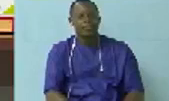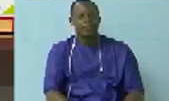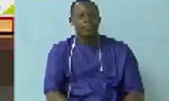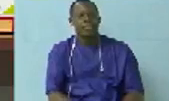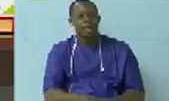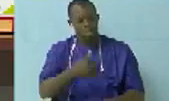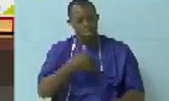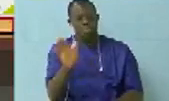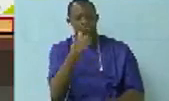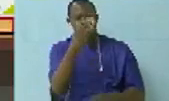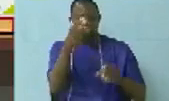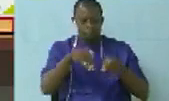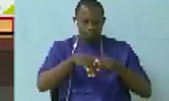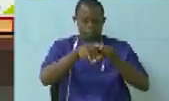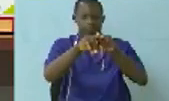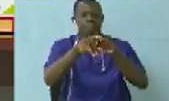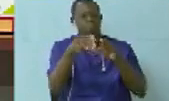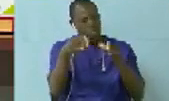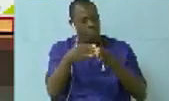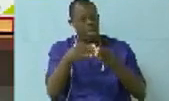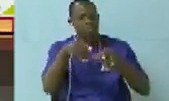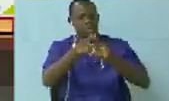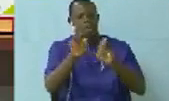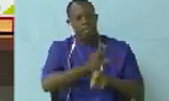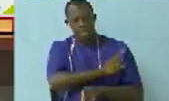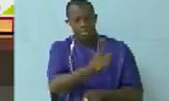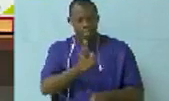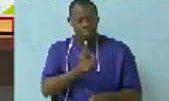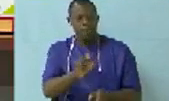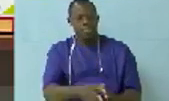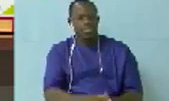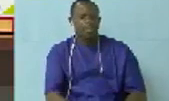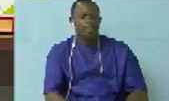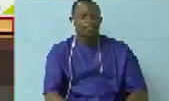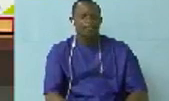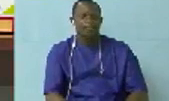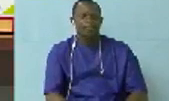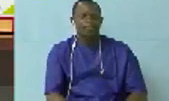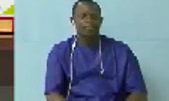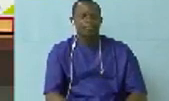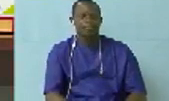I mean with them. And they